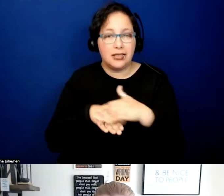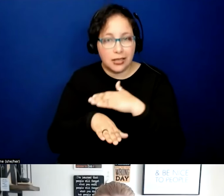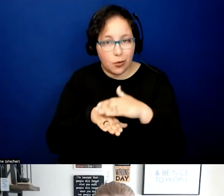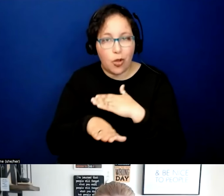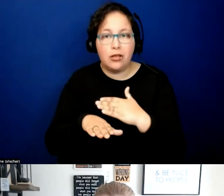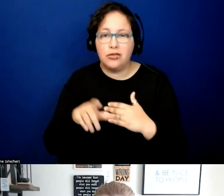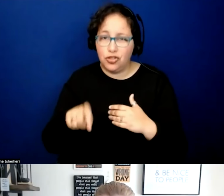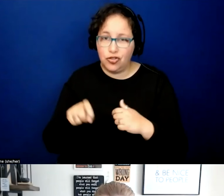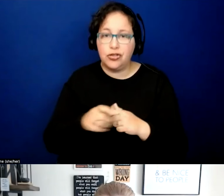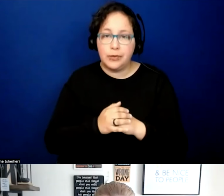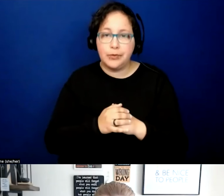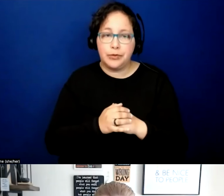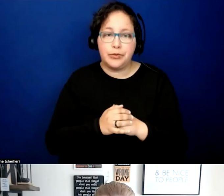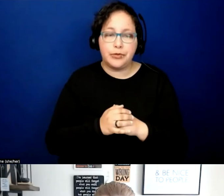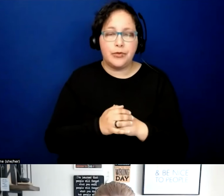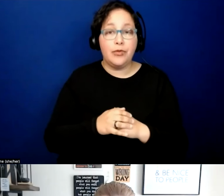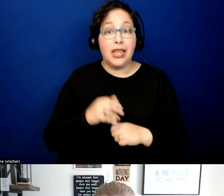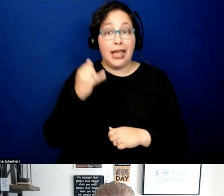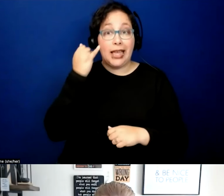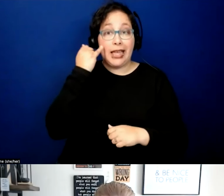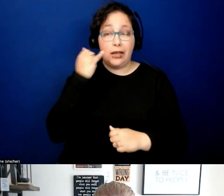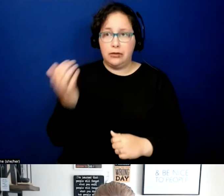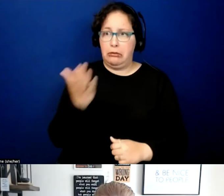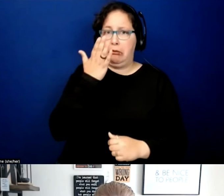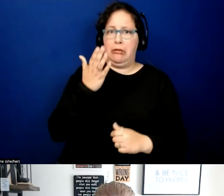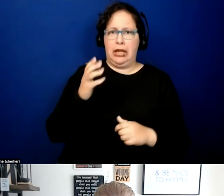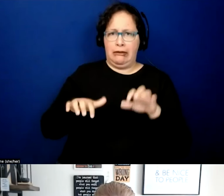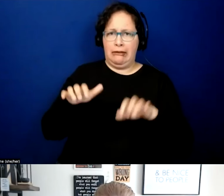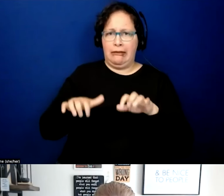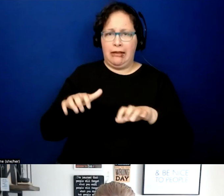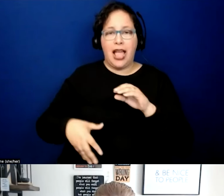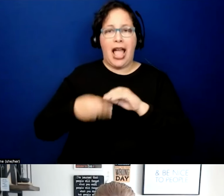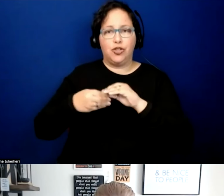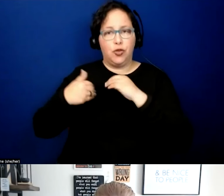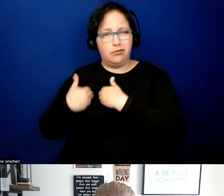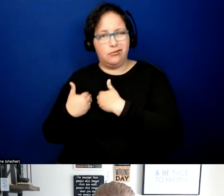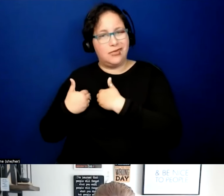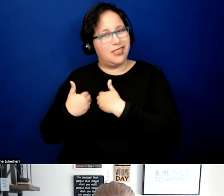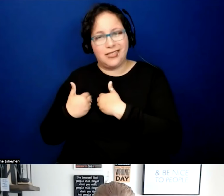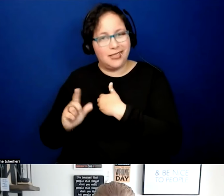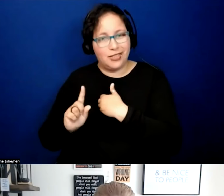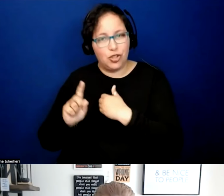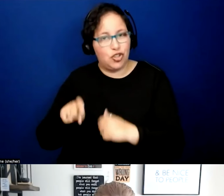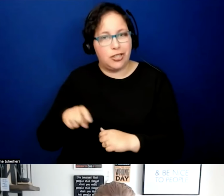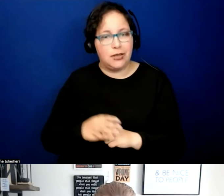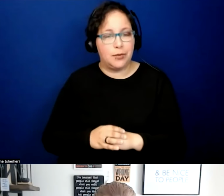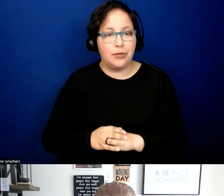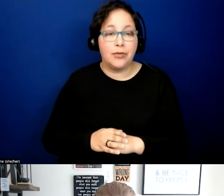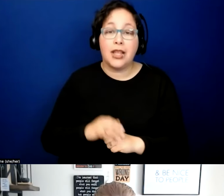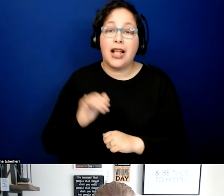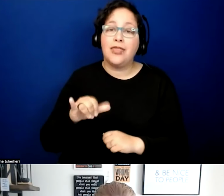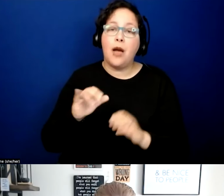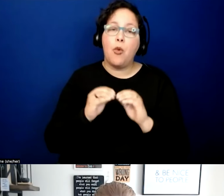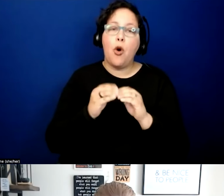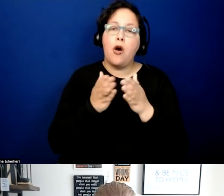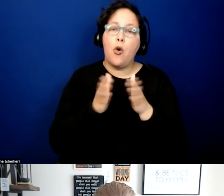and it shouldn't feel like an extra burden, and that's something that as designer of like this open